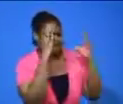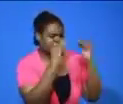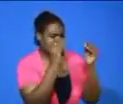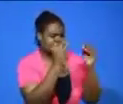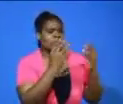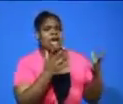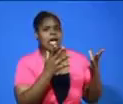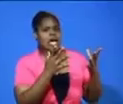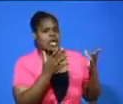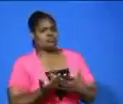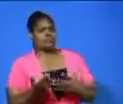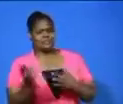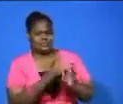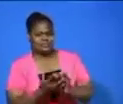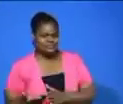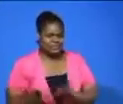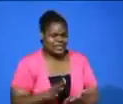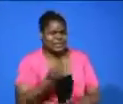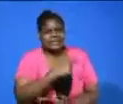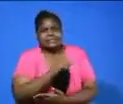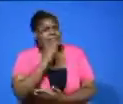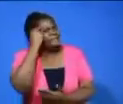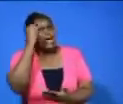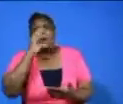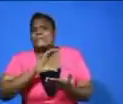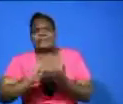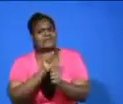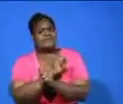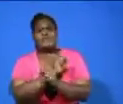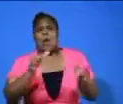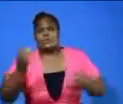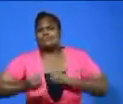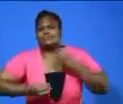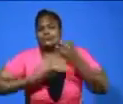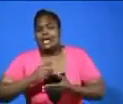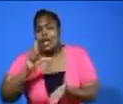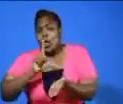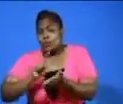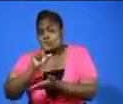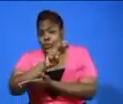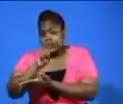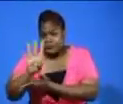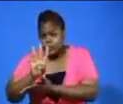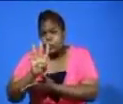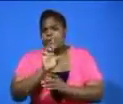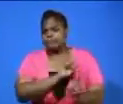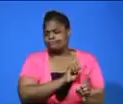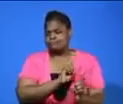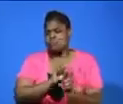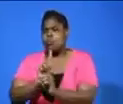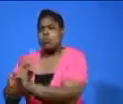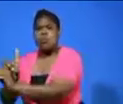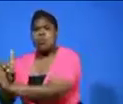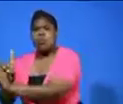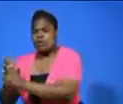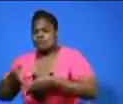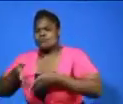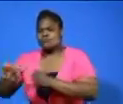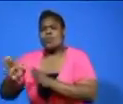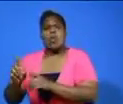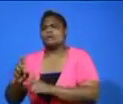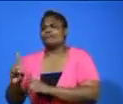they did not believe everything he said. And in Luke 24, on the road to Emmaus,